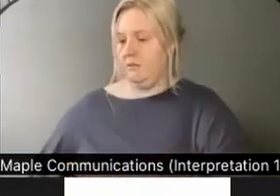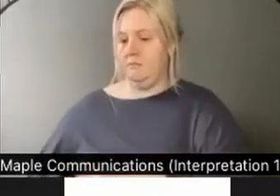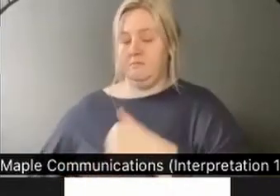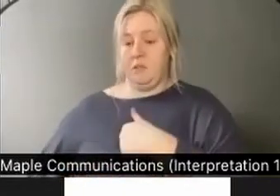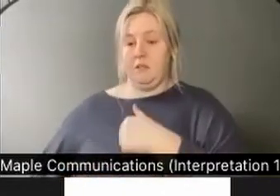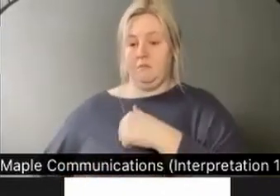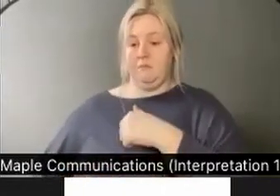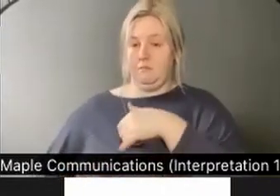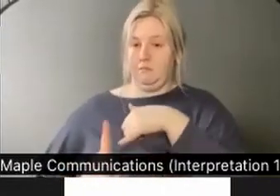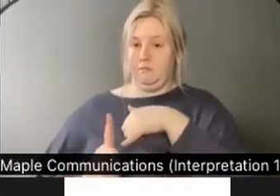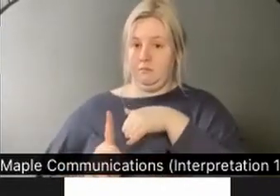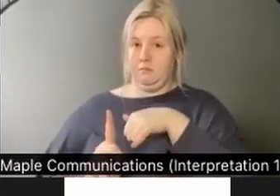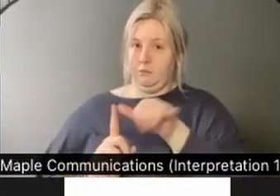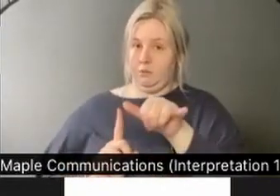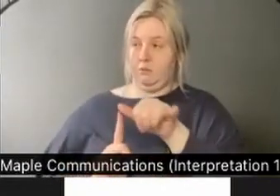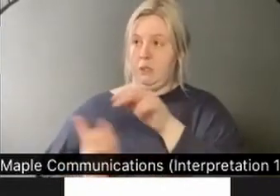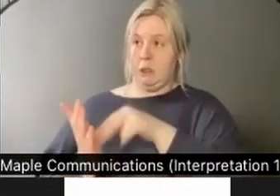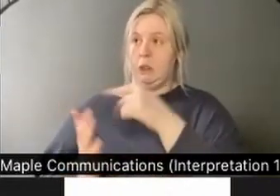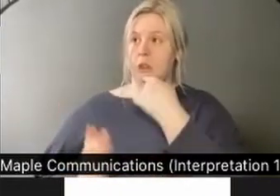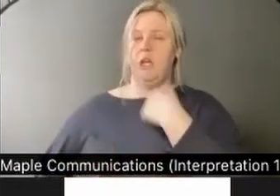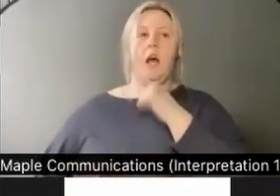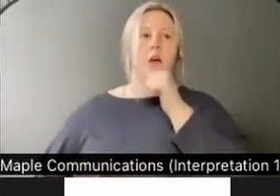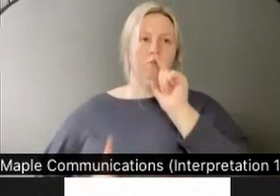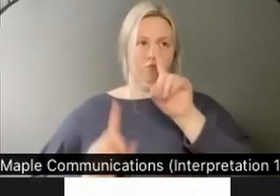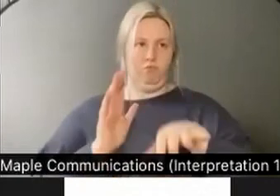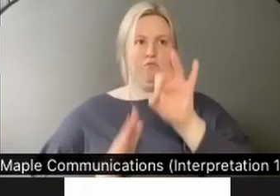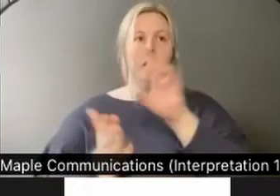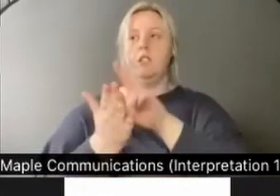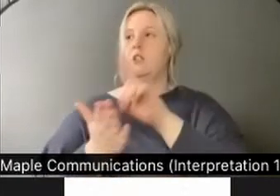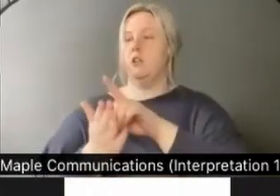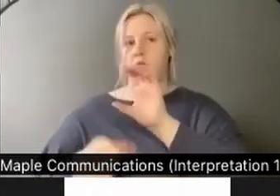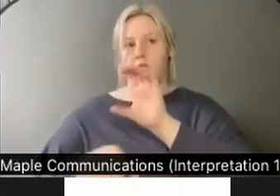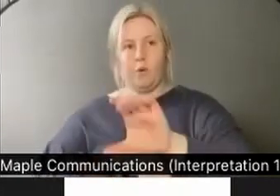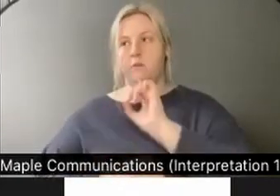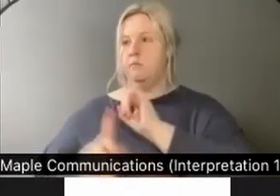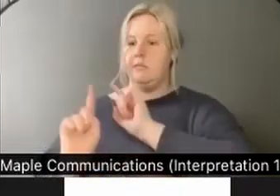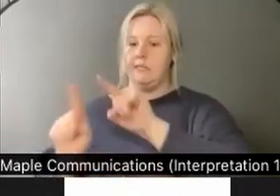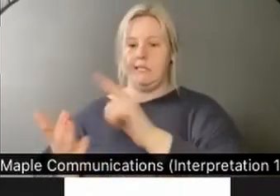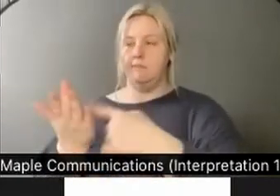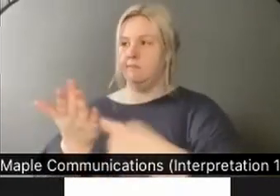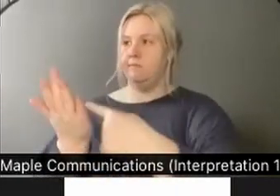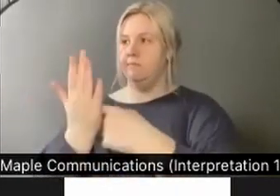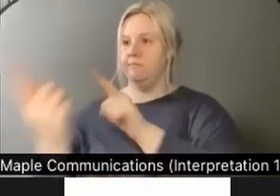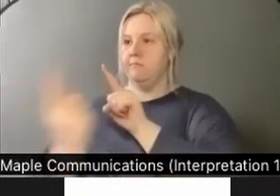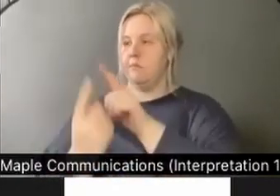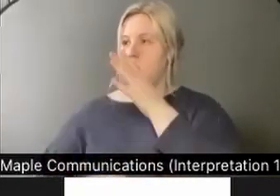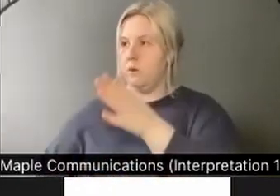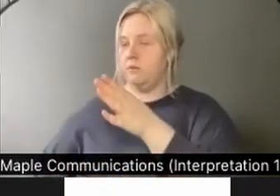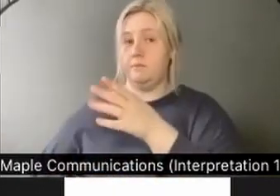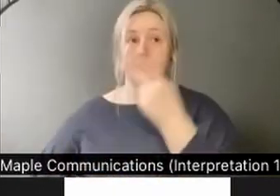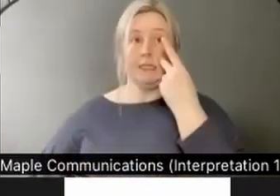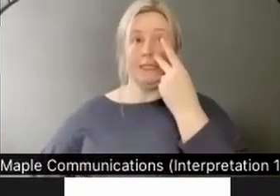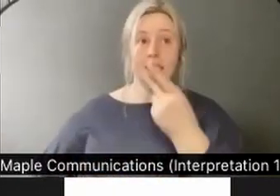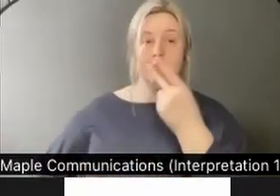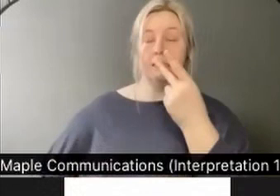said, "I'm going to go find your doctor and make him come talk to you." I didn't actually see this, but I could envision